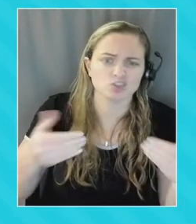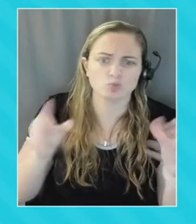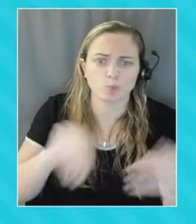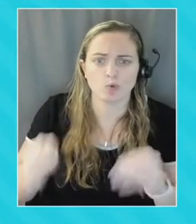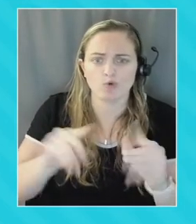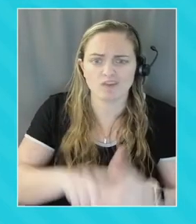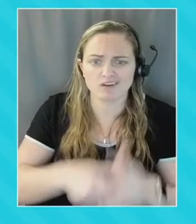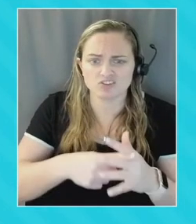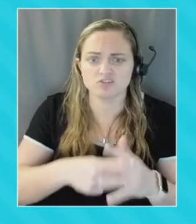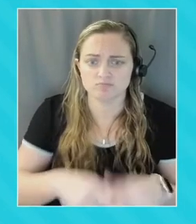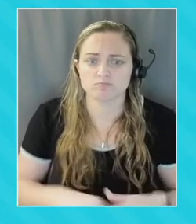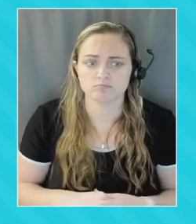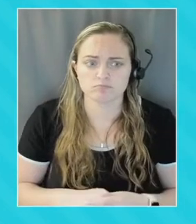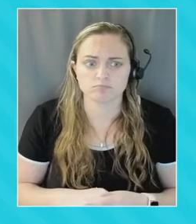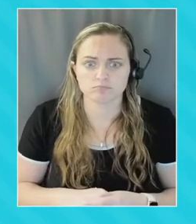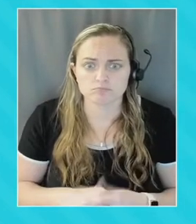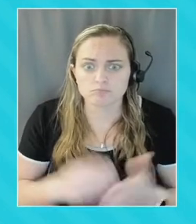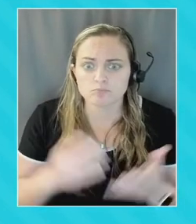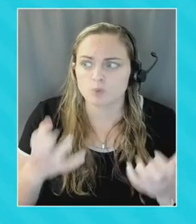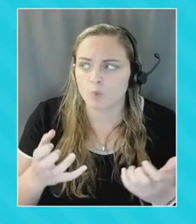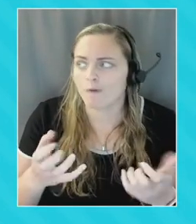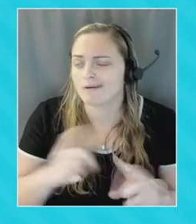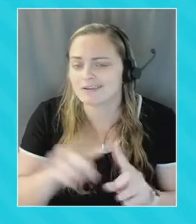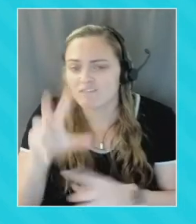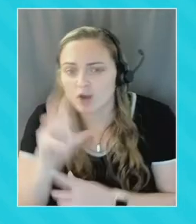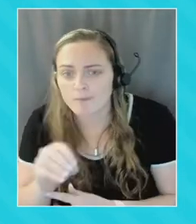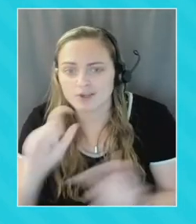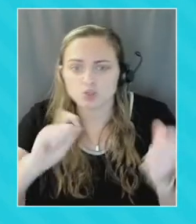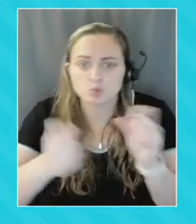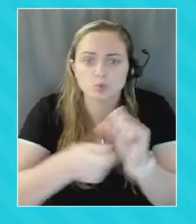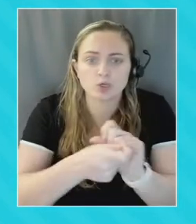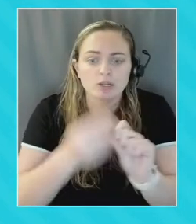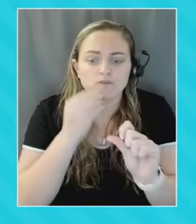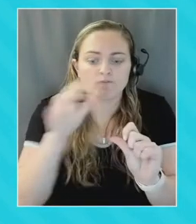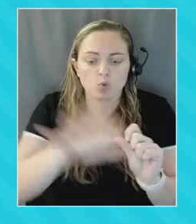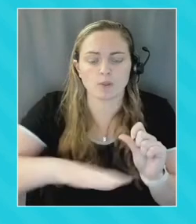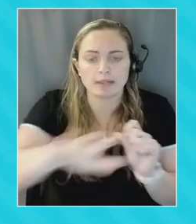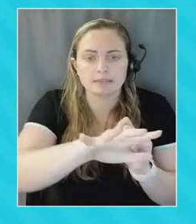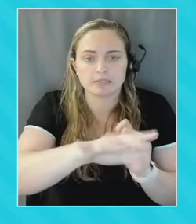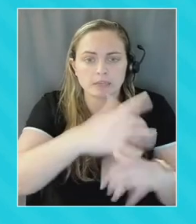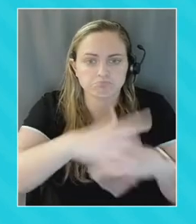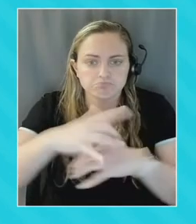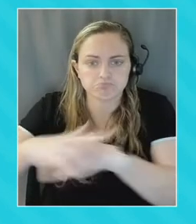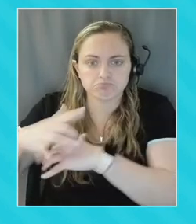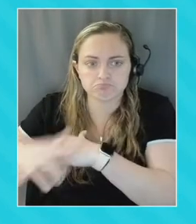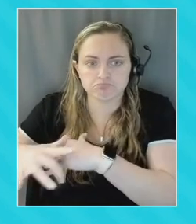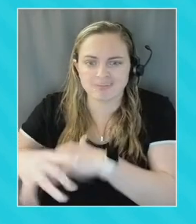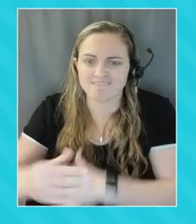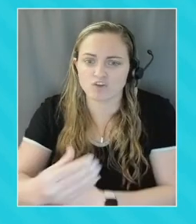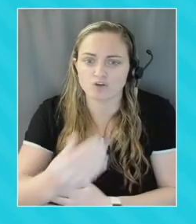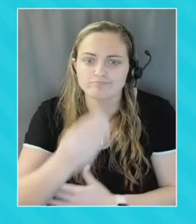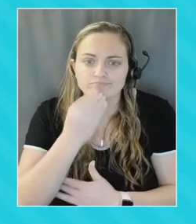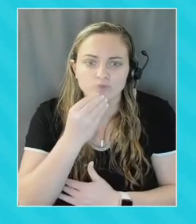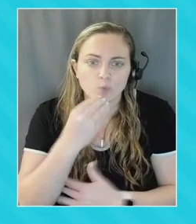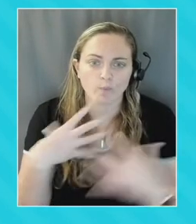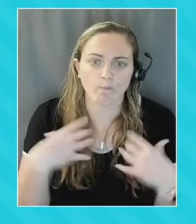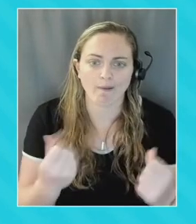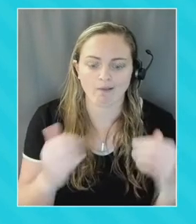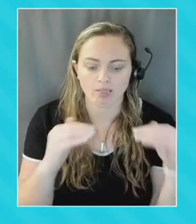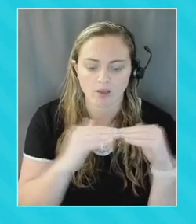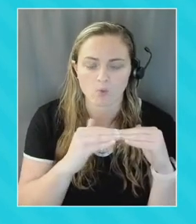power of companies to transform the food landscape in pursuit of health equity, and we know that